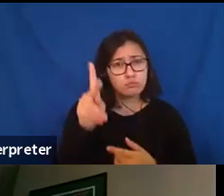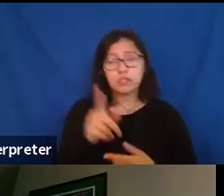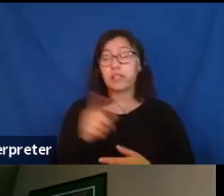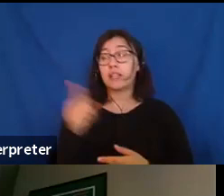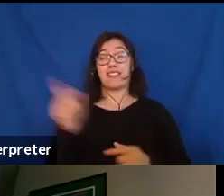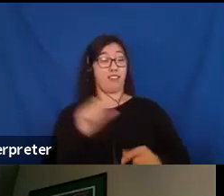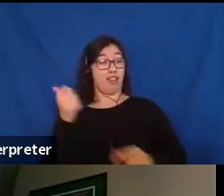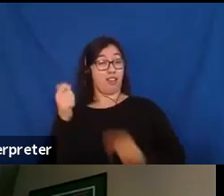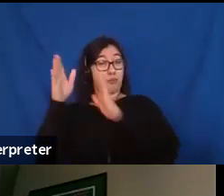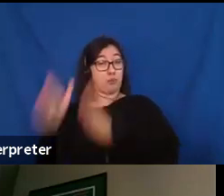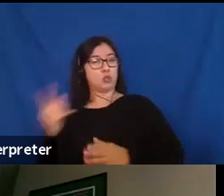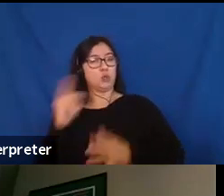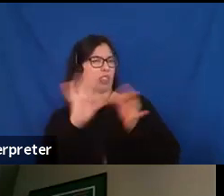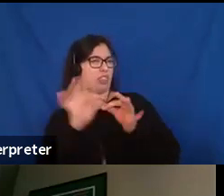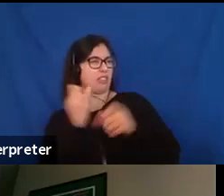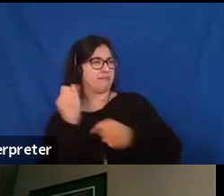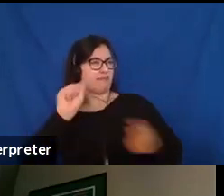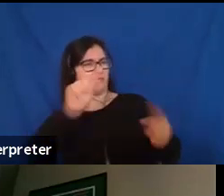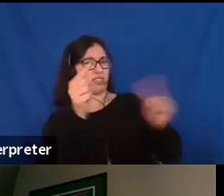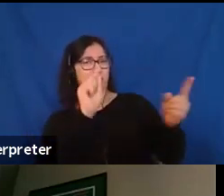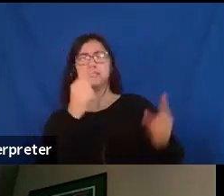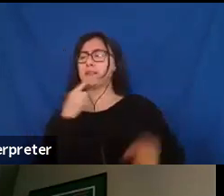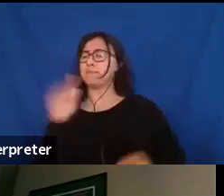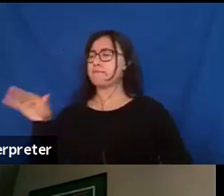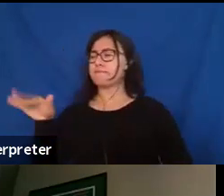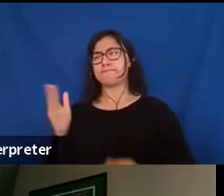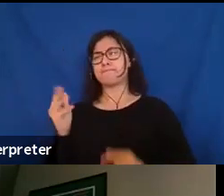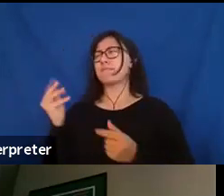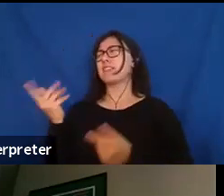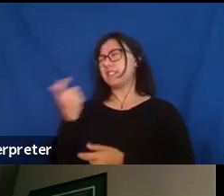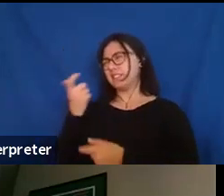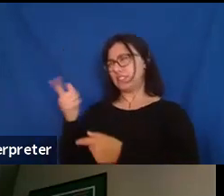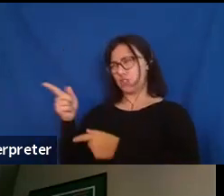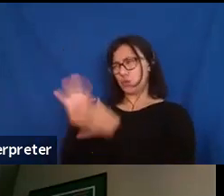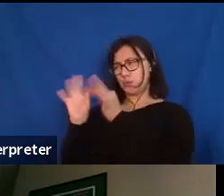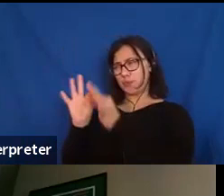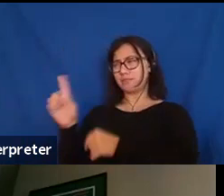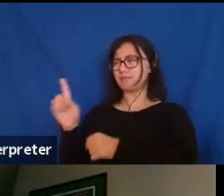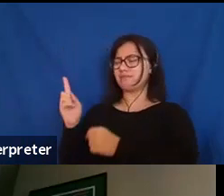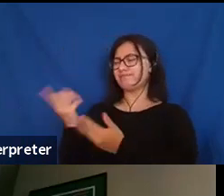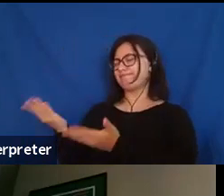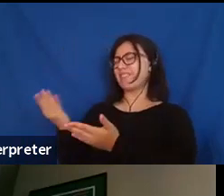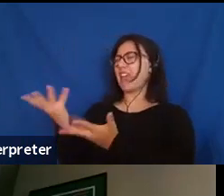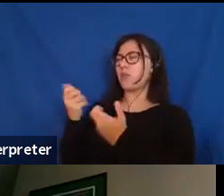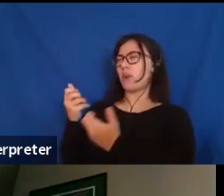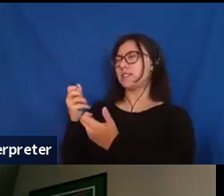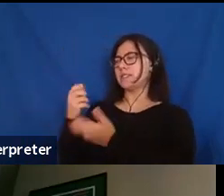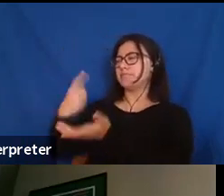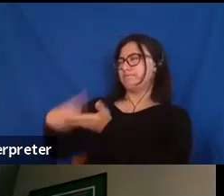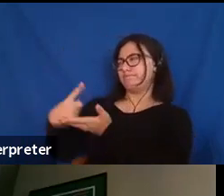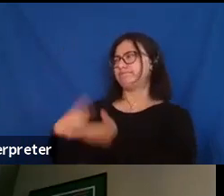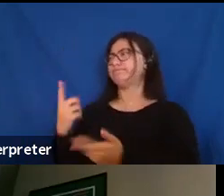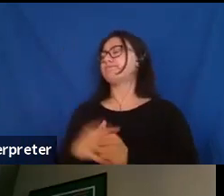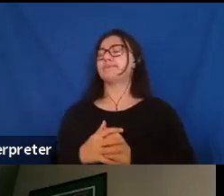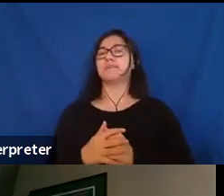talk to you about what you said there. So it's not always just one or the other, but sometimes it's scaffolding them in